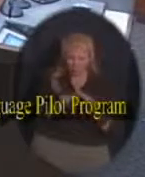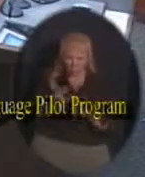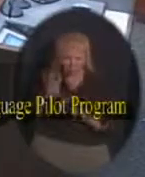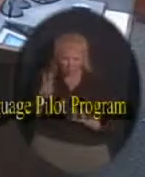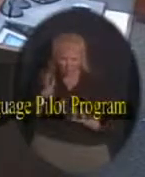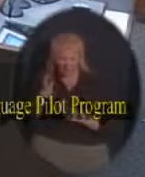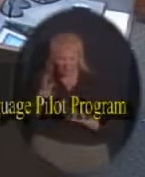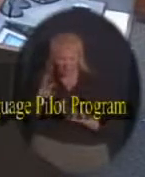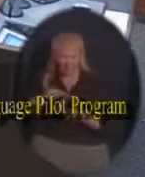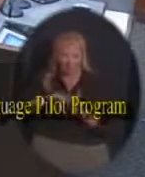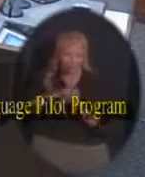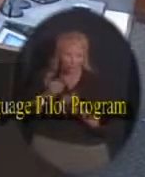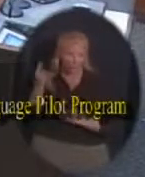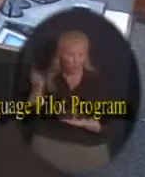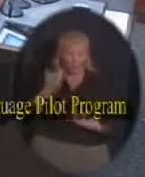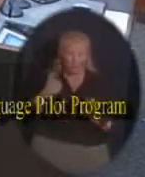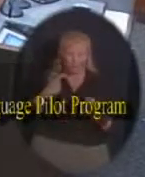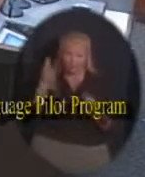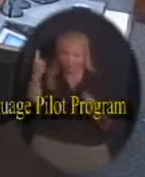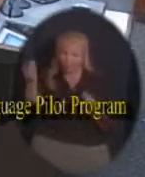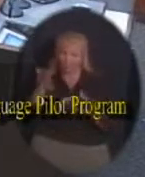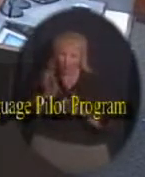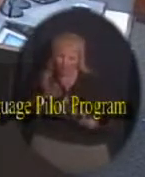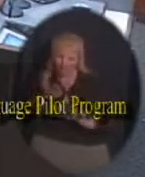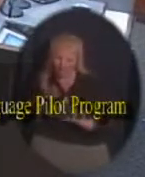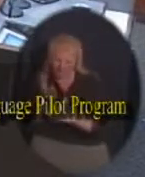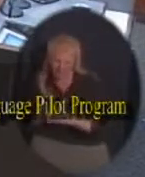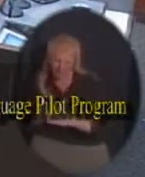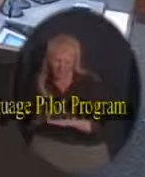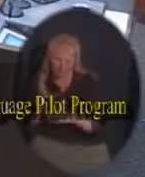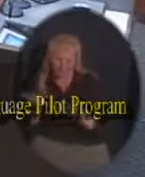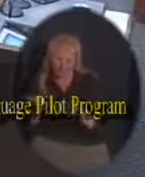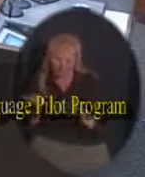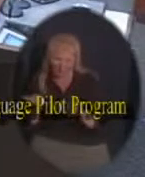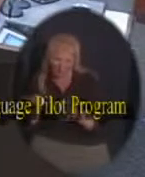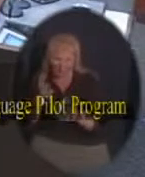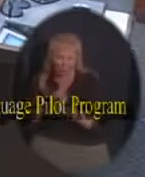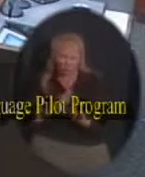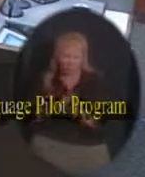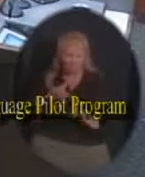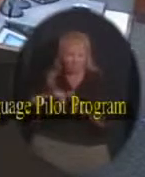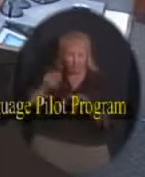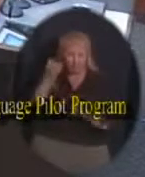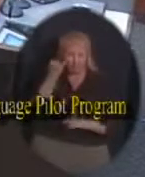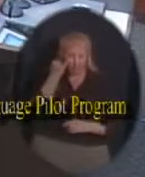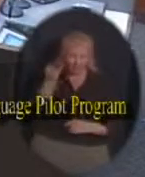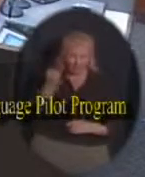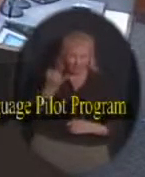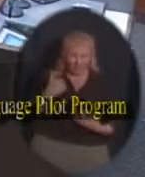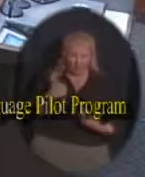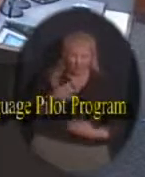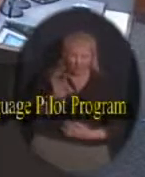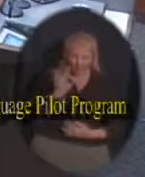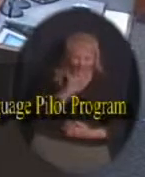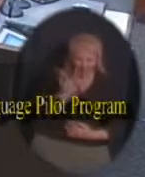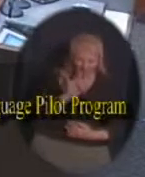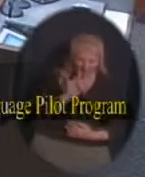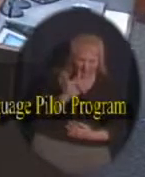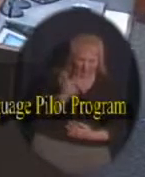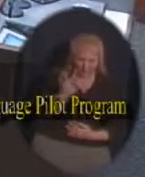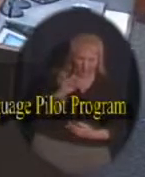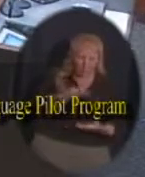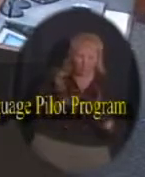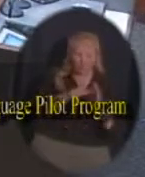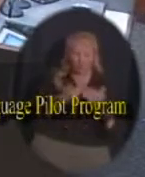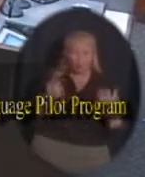in the mix of 6, that if we went to 8 would add another medium-sized school and a small school, but would give us 2